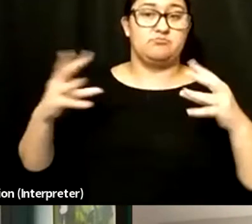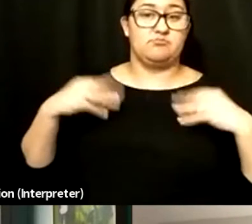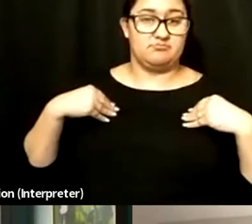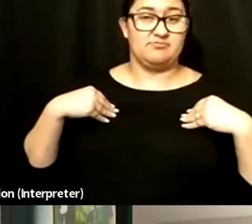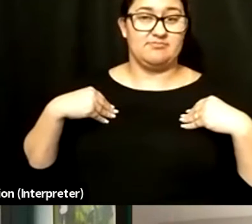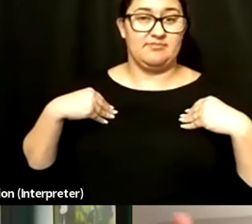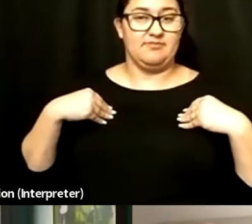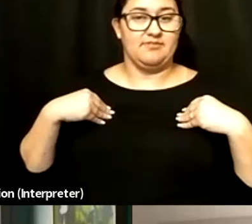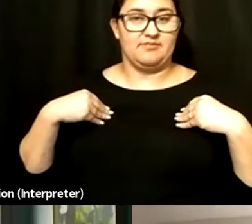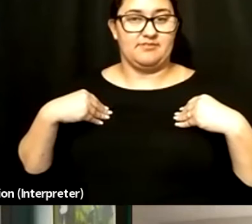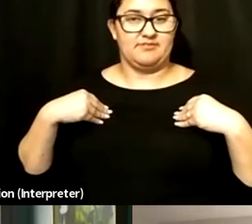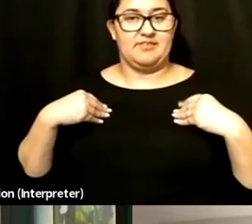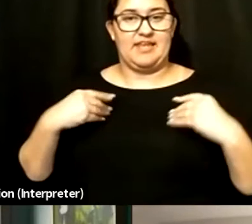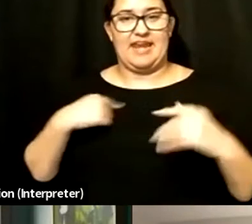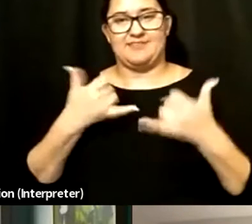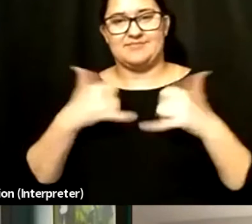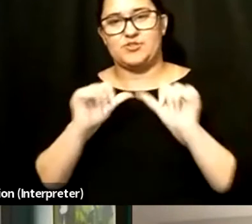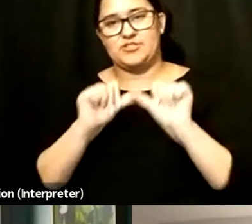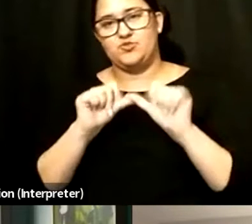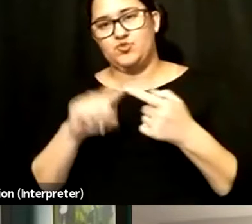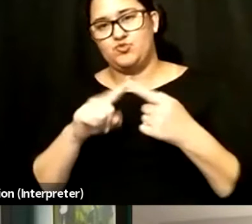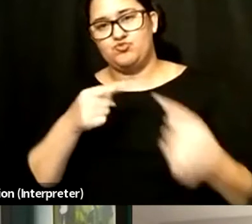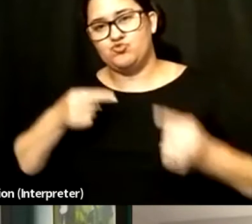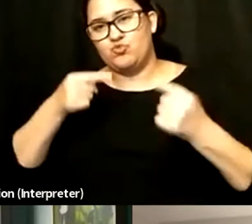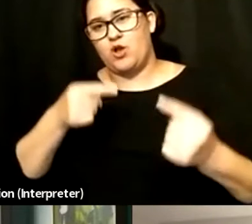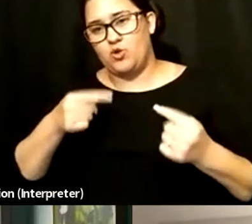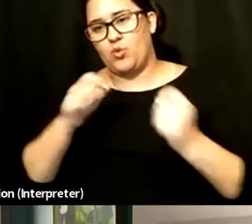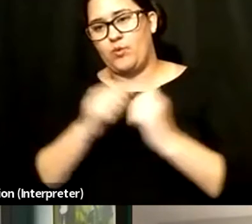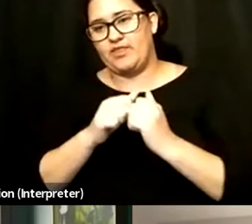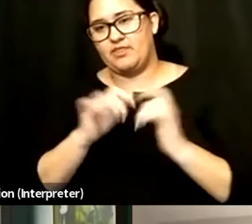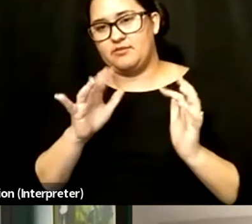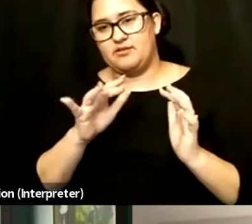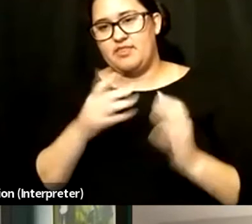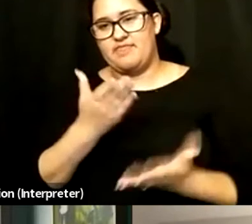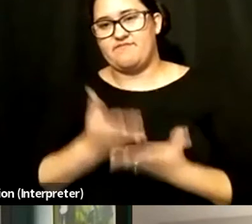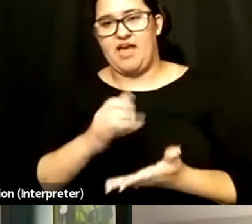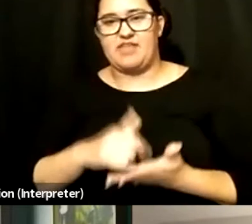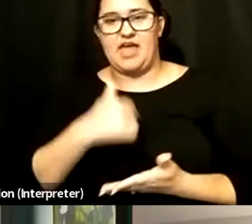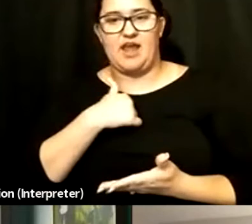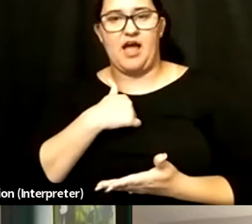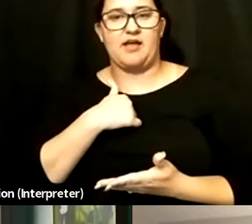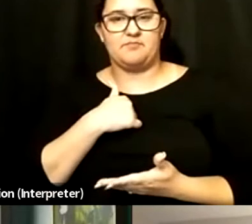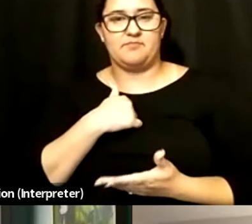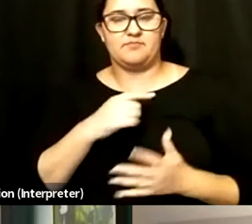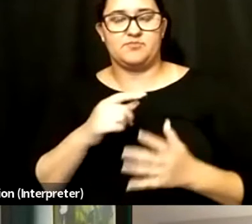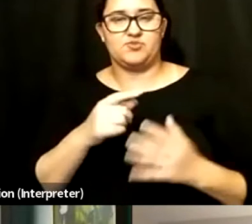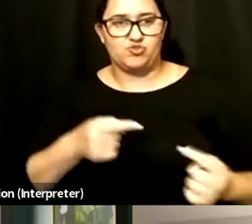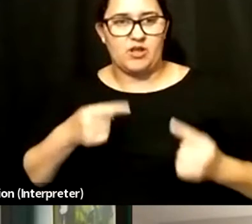and continue to sort of try and struggle with the fact that I'm using those